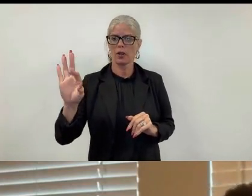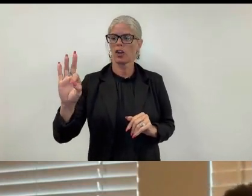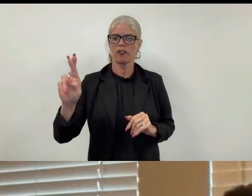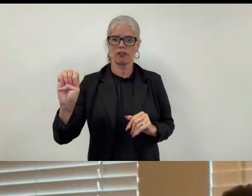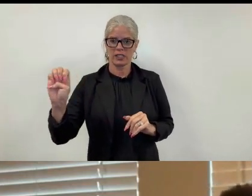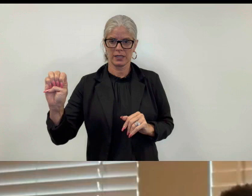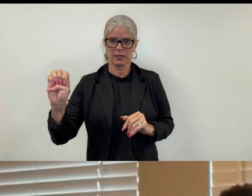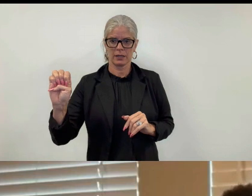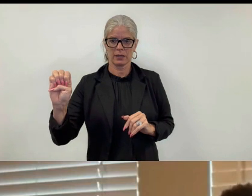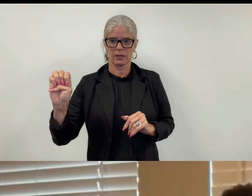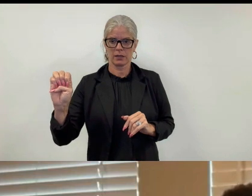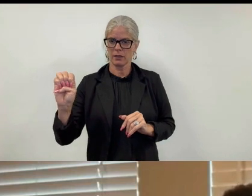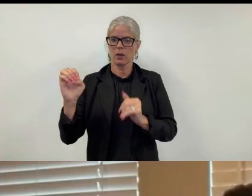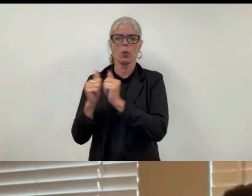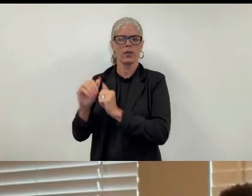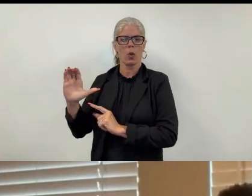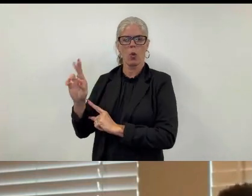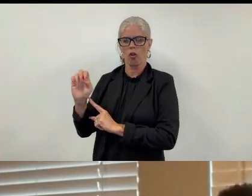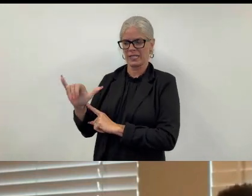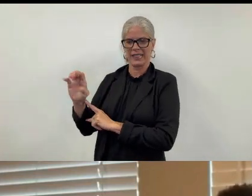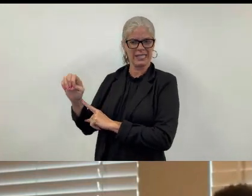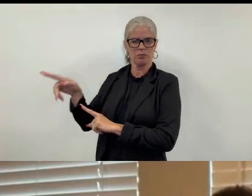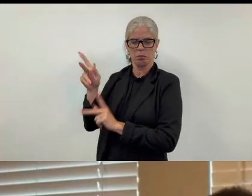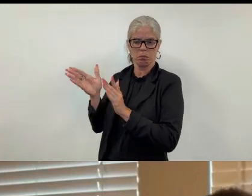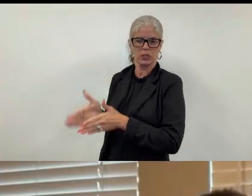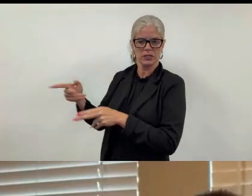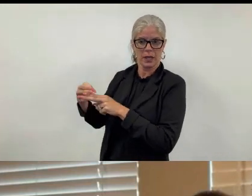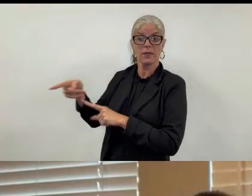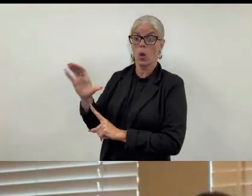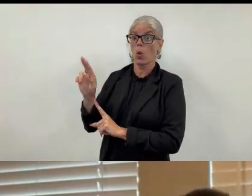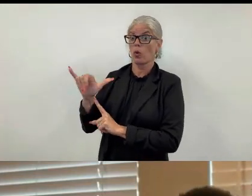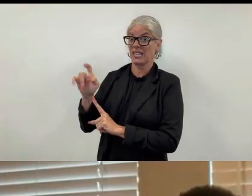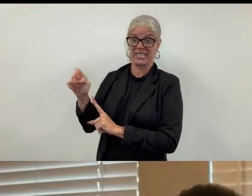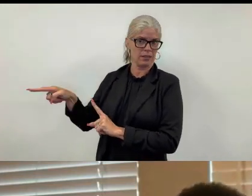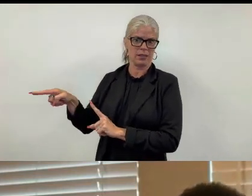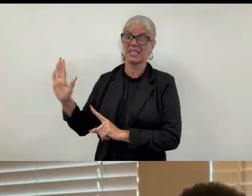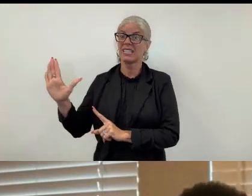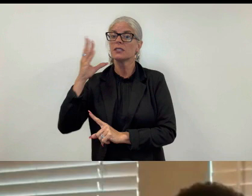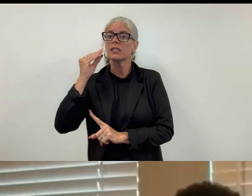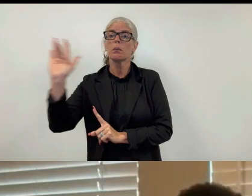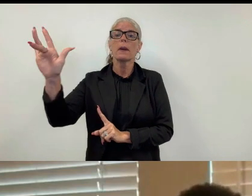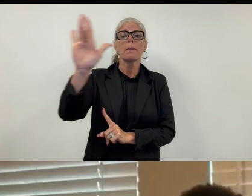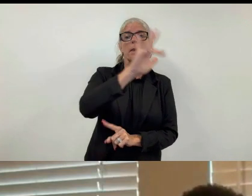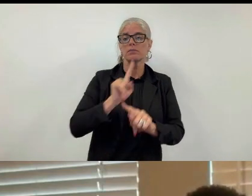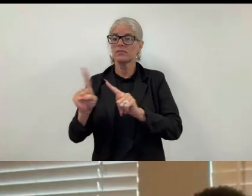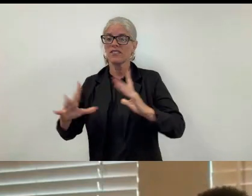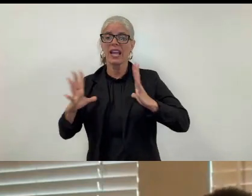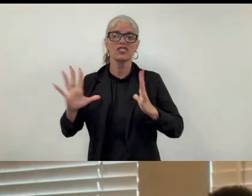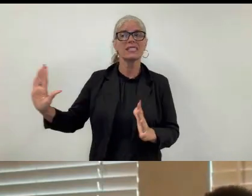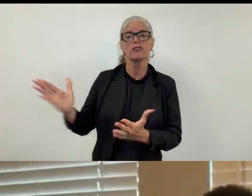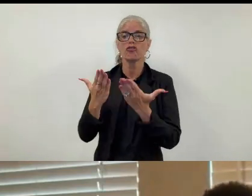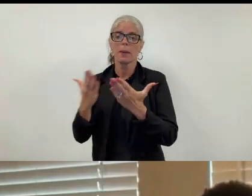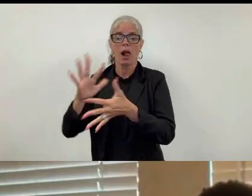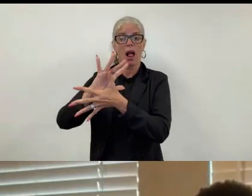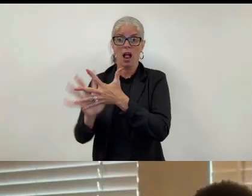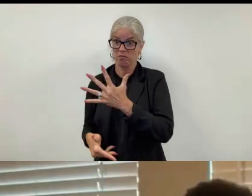Lee, Corey Lee does a really, really good job of having all of these different types of vacations that he's gone on, that he's giving his own